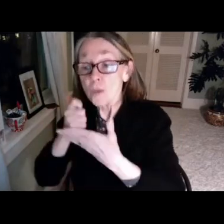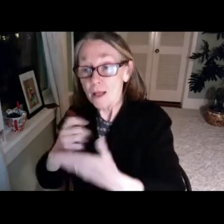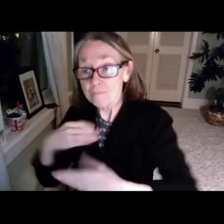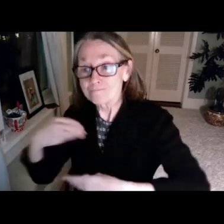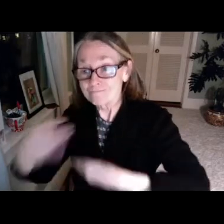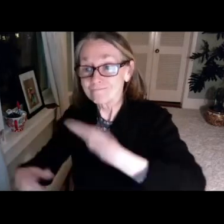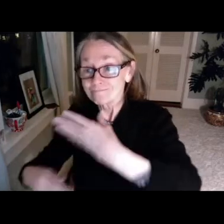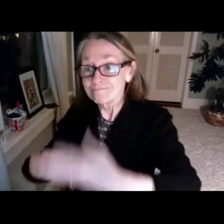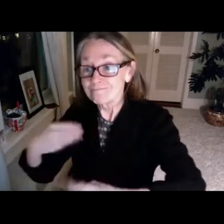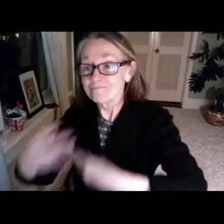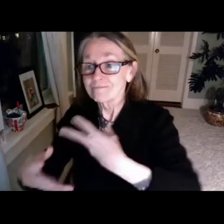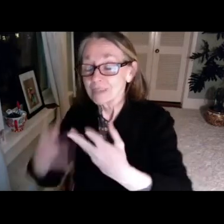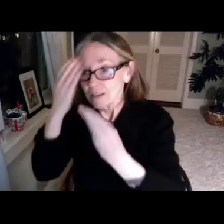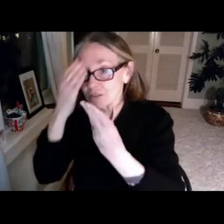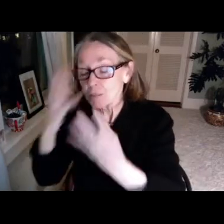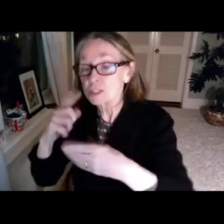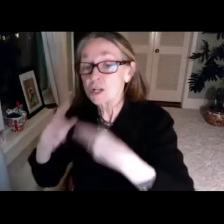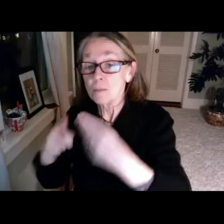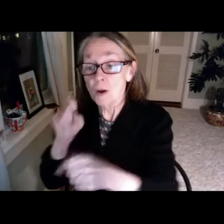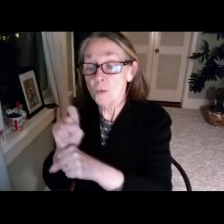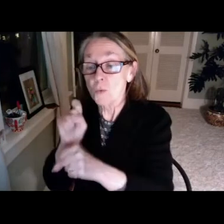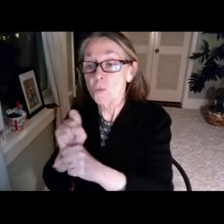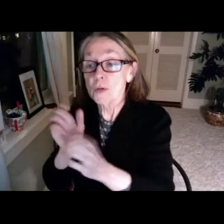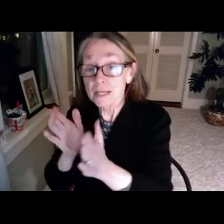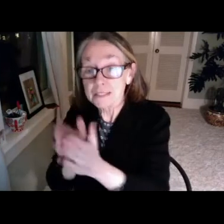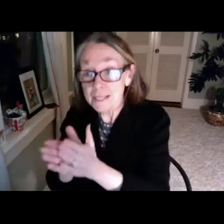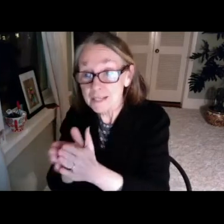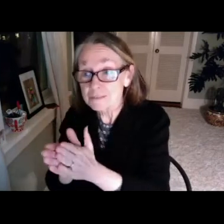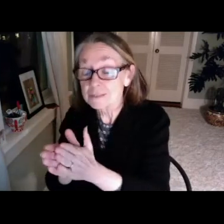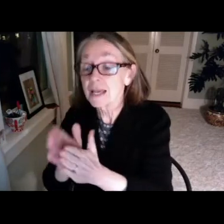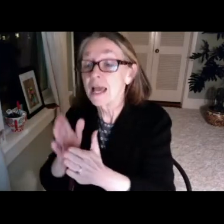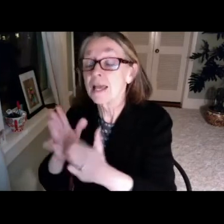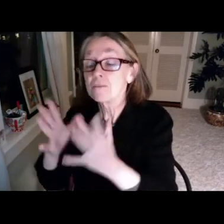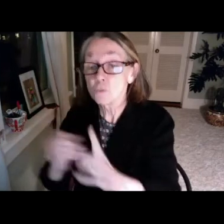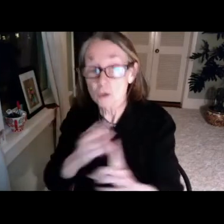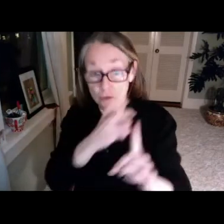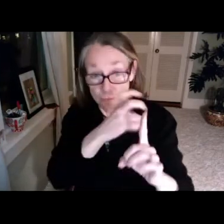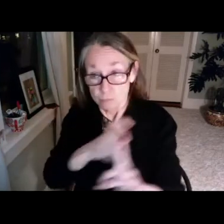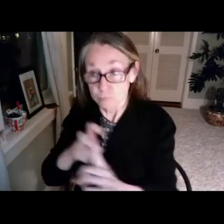work incentives if they are looking to transition off benefits and to working.